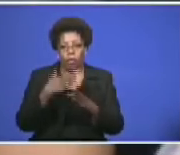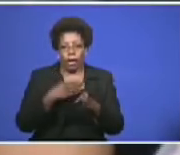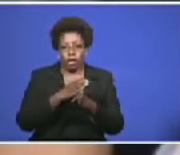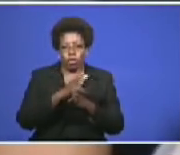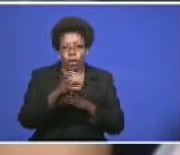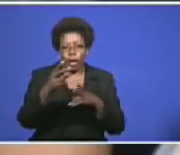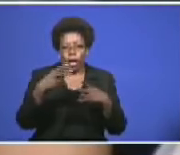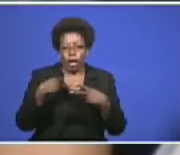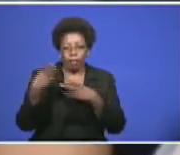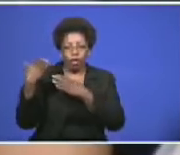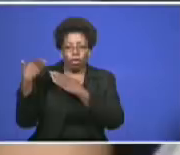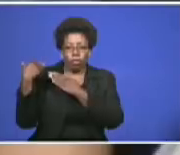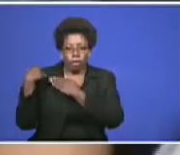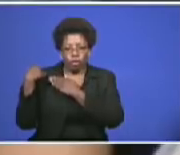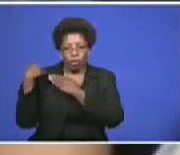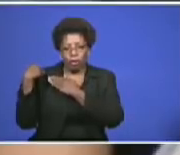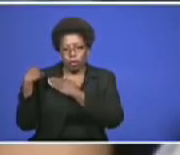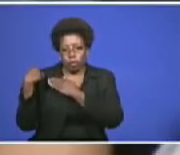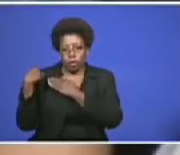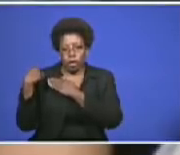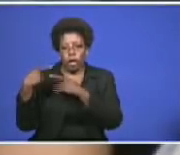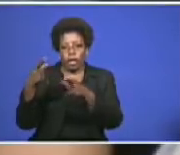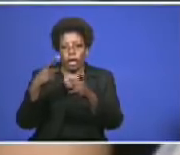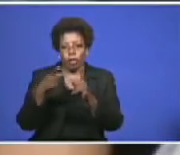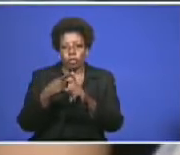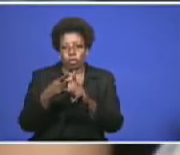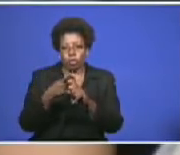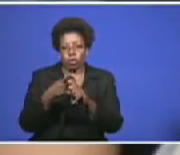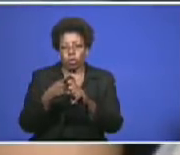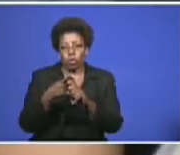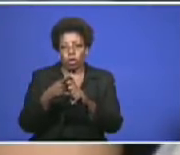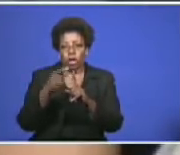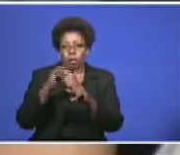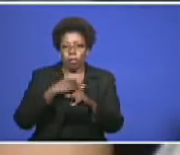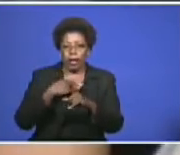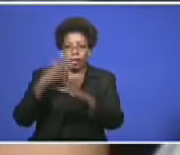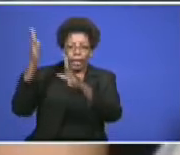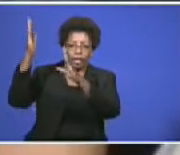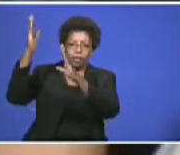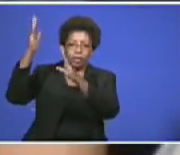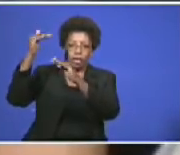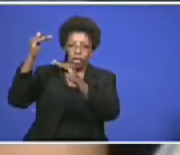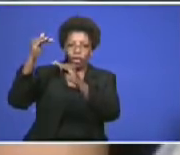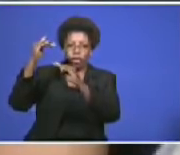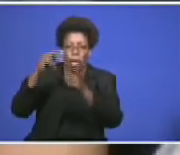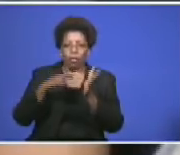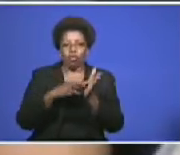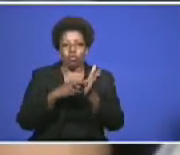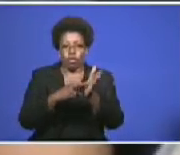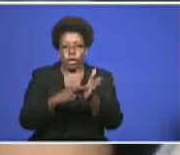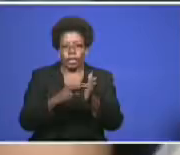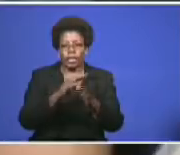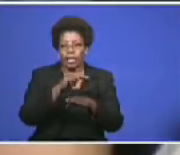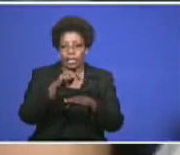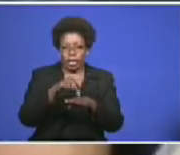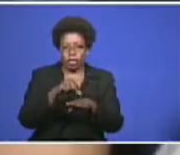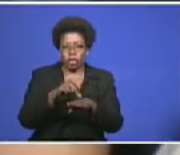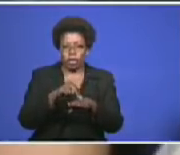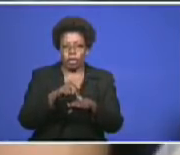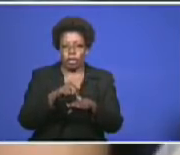that chip on my shoulder. You know, when it comes to expectations, you know, I'm representing the whole nation, and